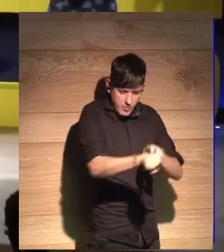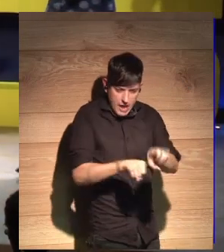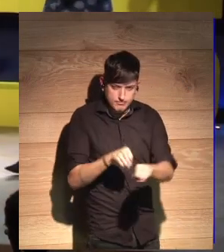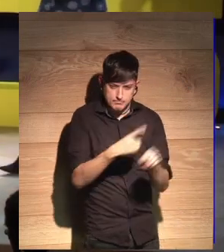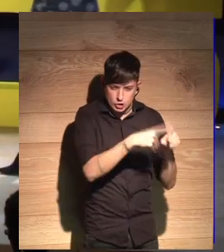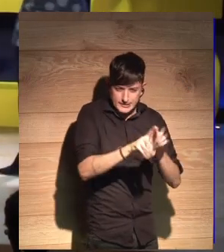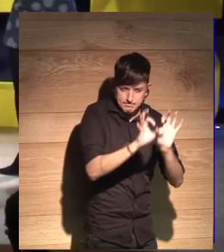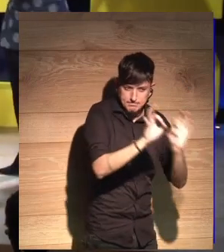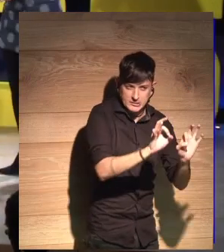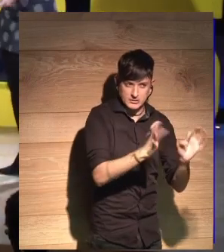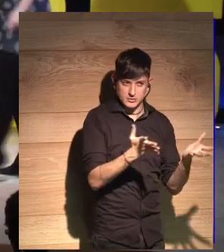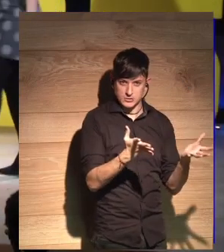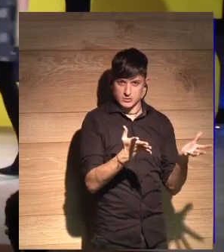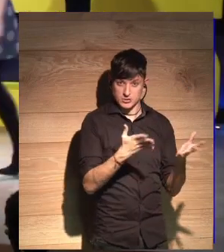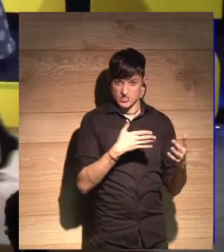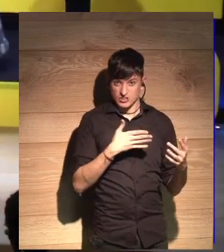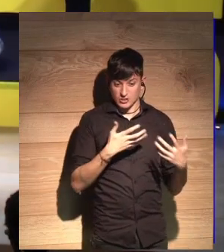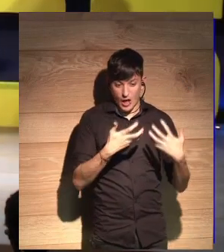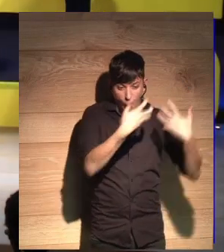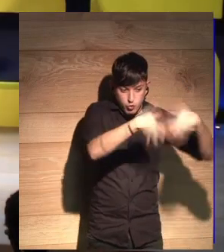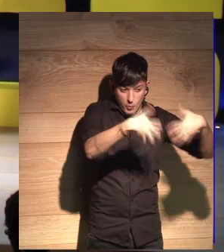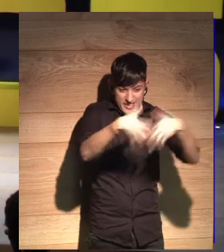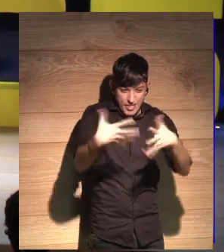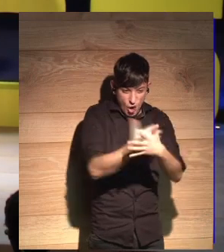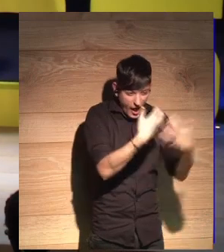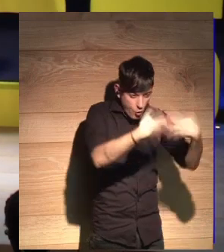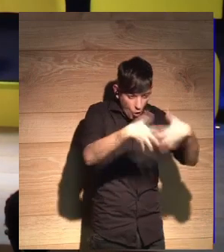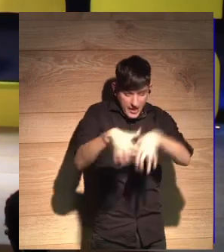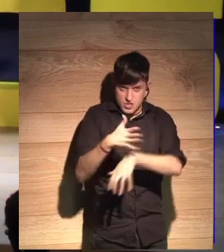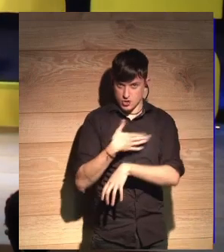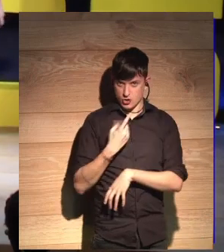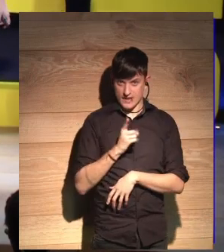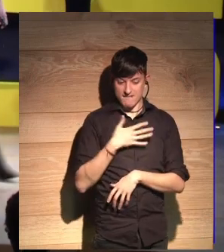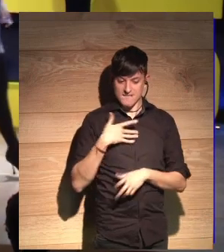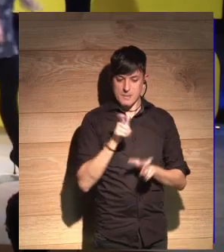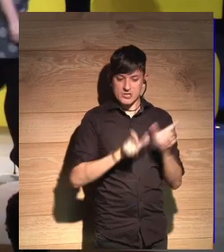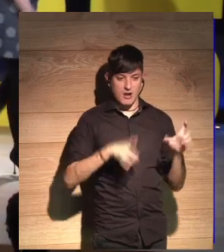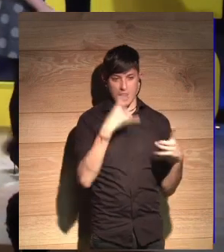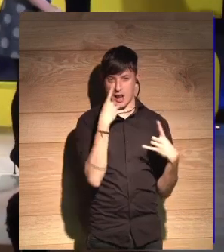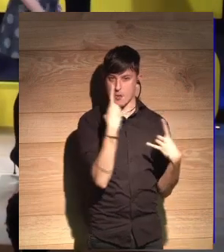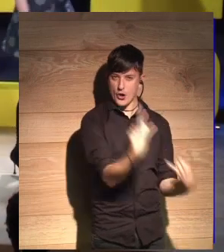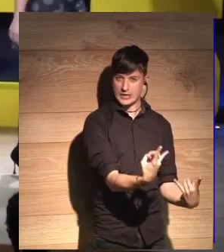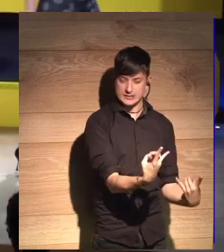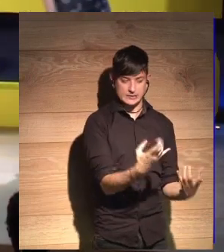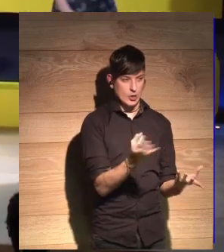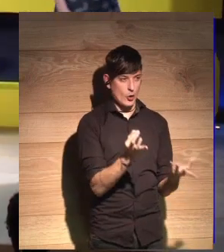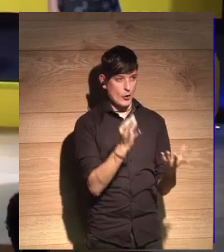in love. They want to watch the sunset. They want to go to vacation in Spain if you're in the United States.